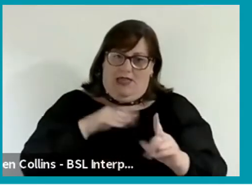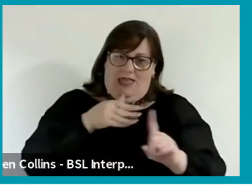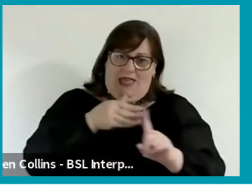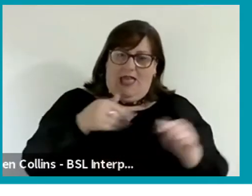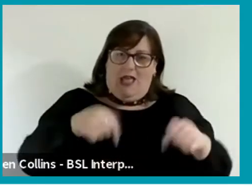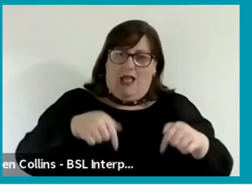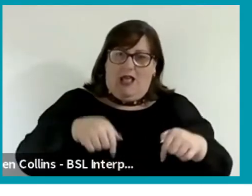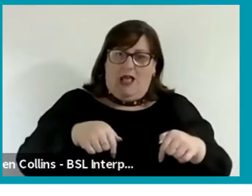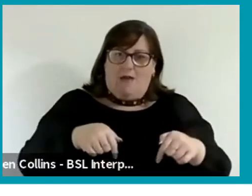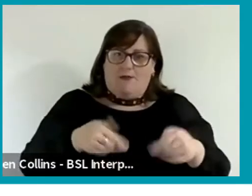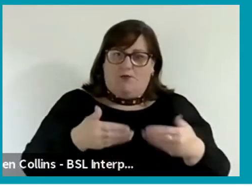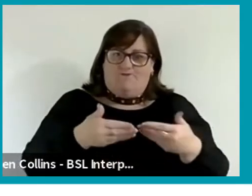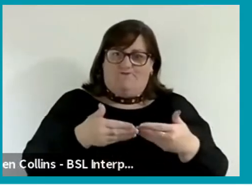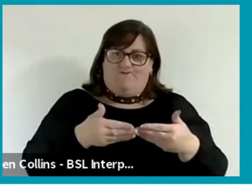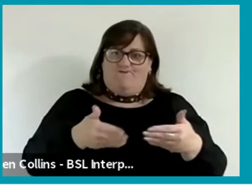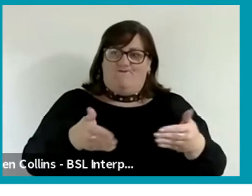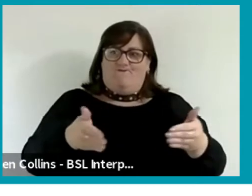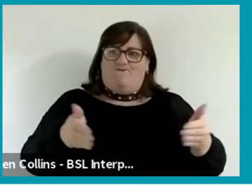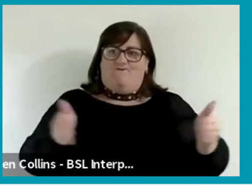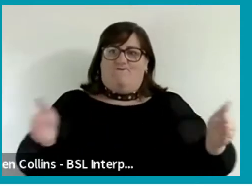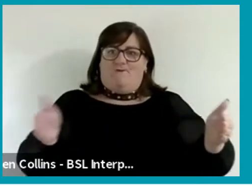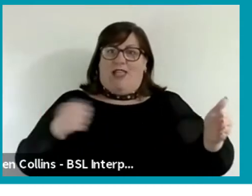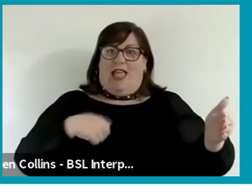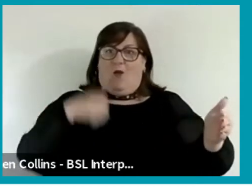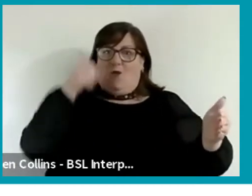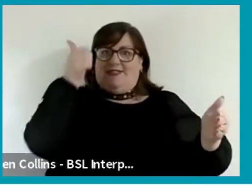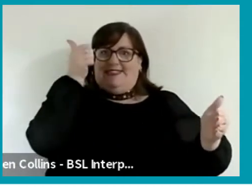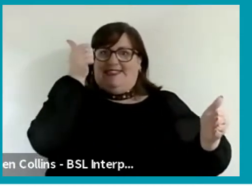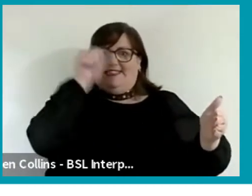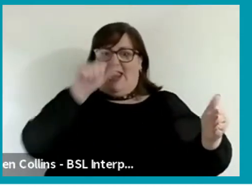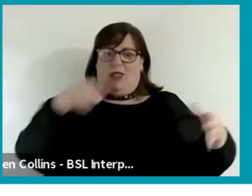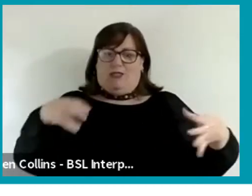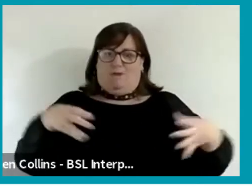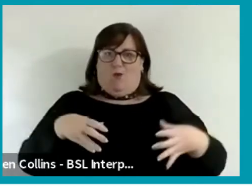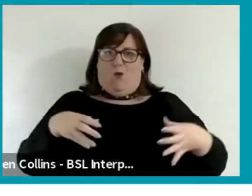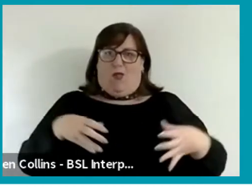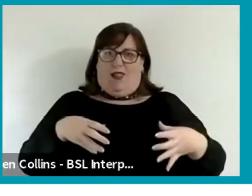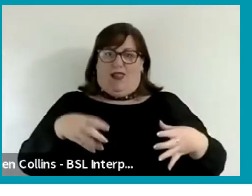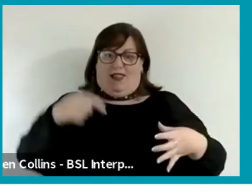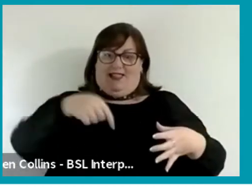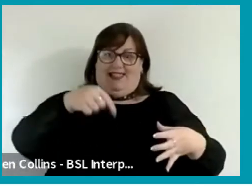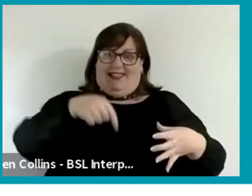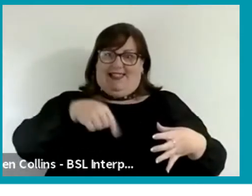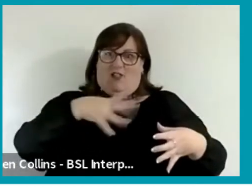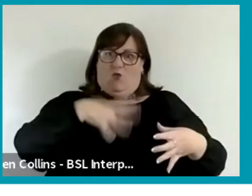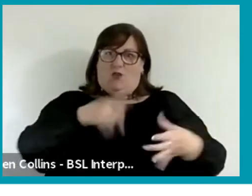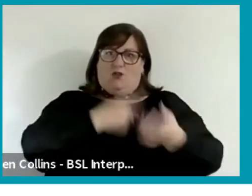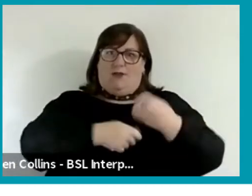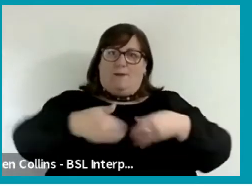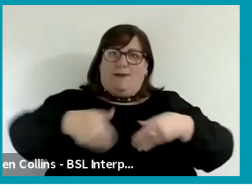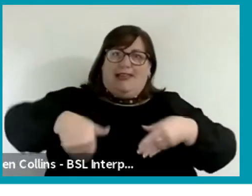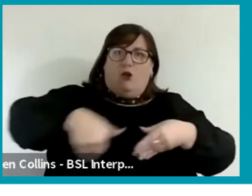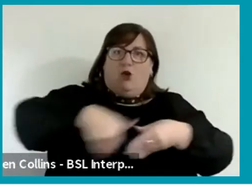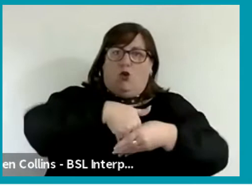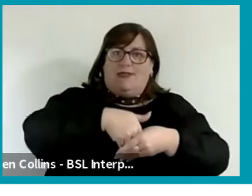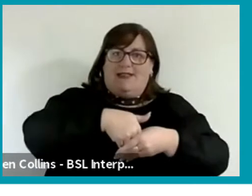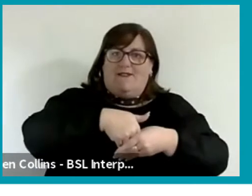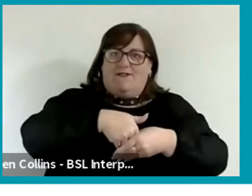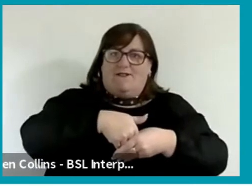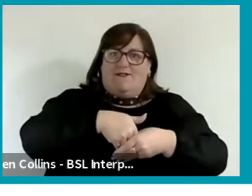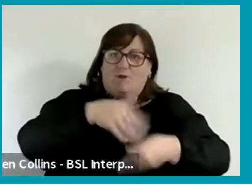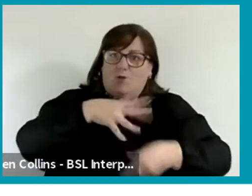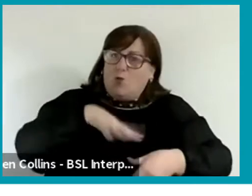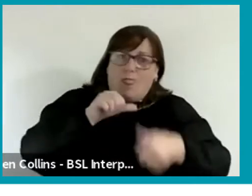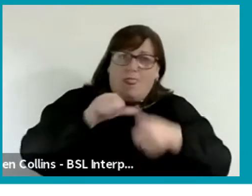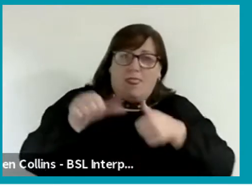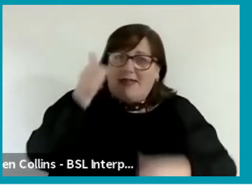widen our talent pool and make it as inclusive as possible, to give us that opportunity to find the best talent that's out